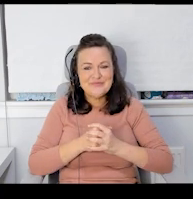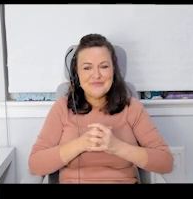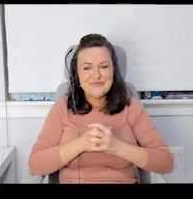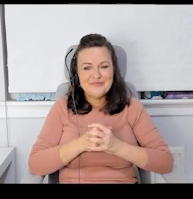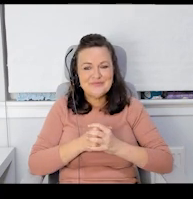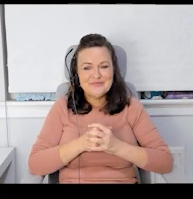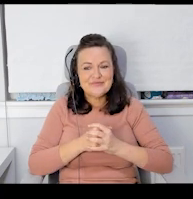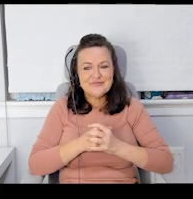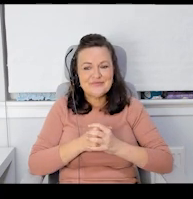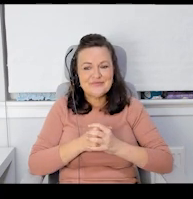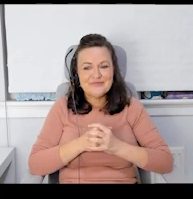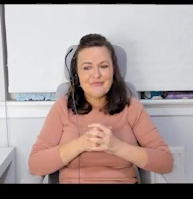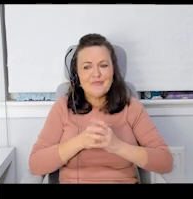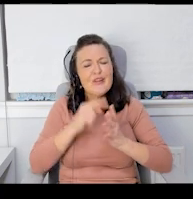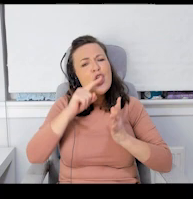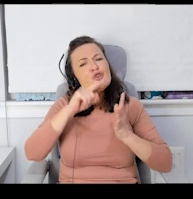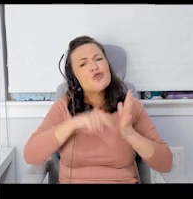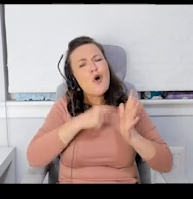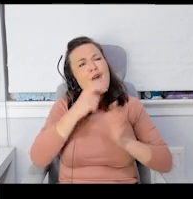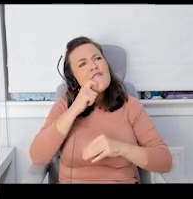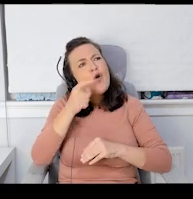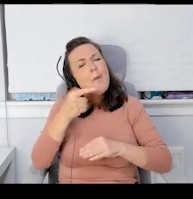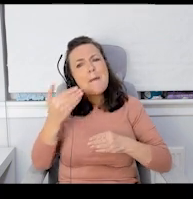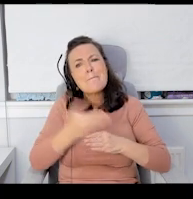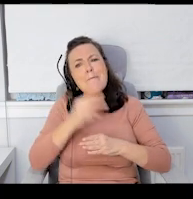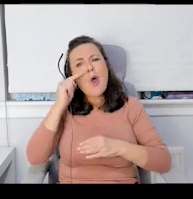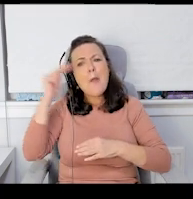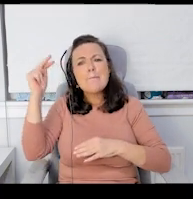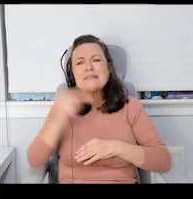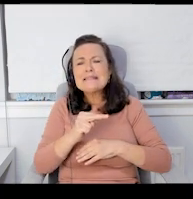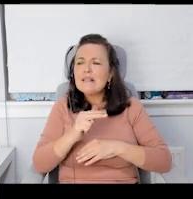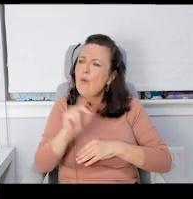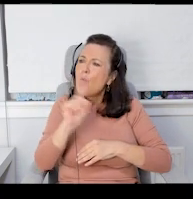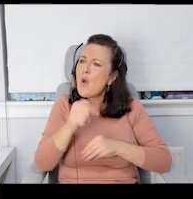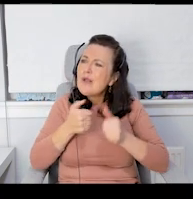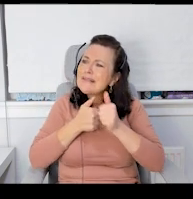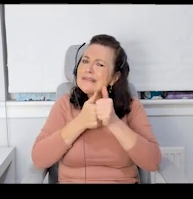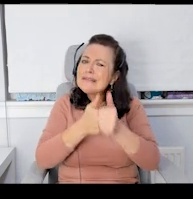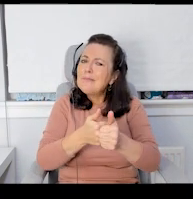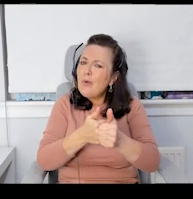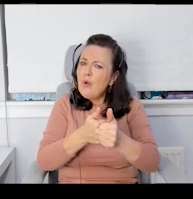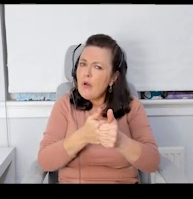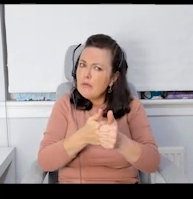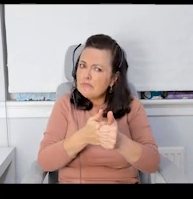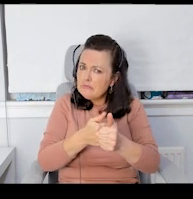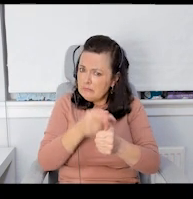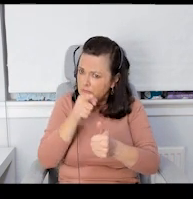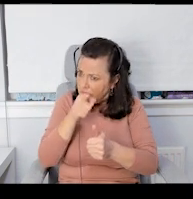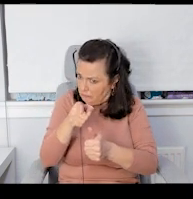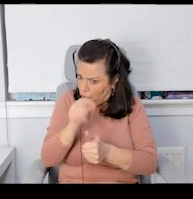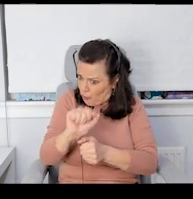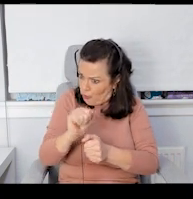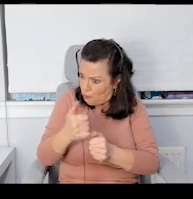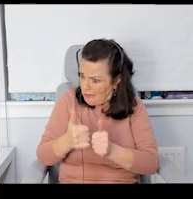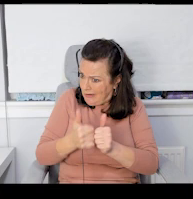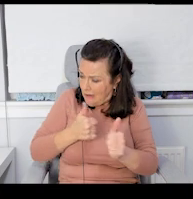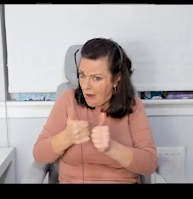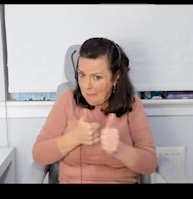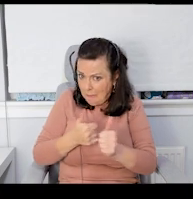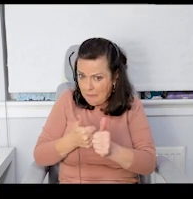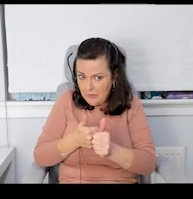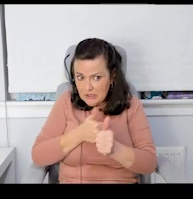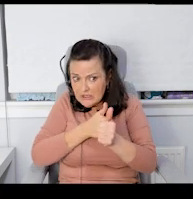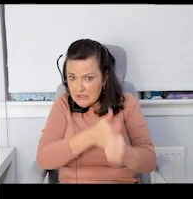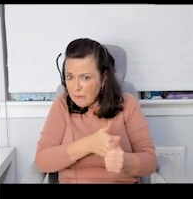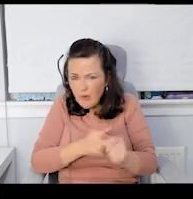of from the employer perspective, what support do apprentices get from yourself? So it's important that when our apprentices join